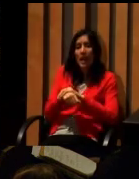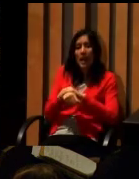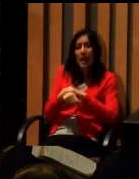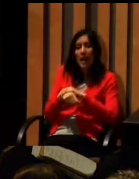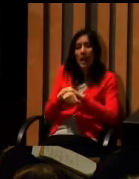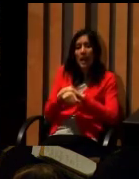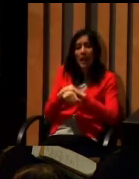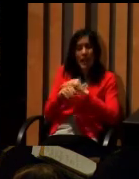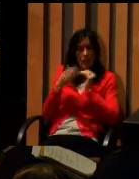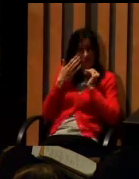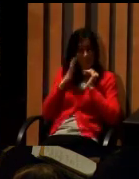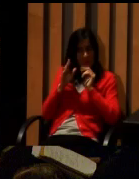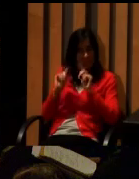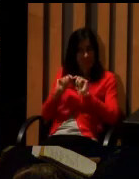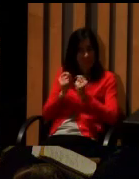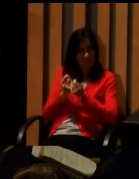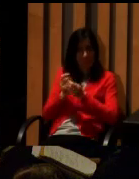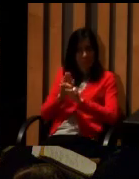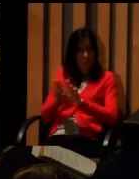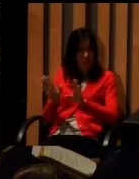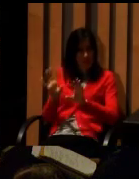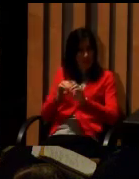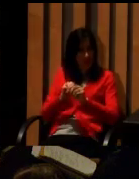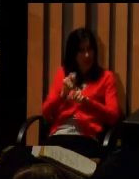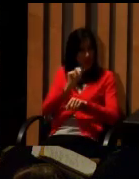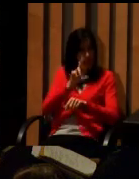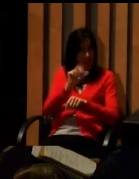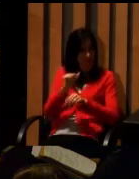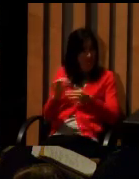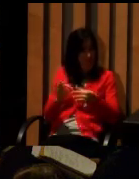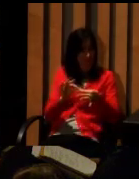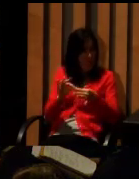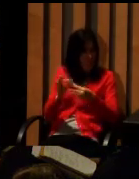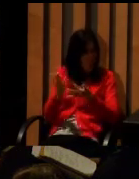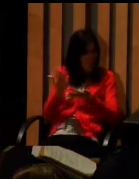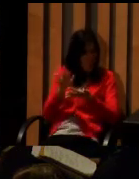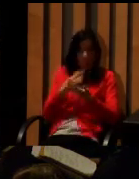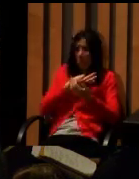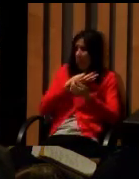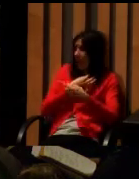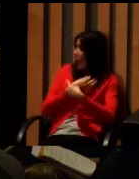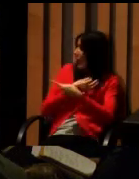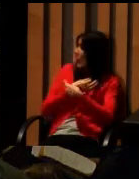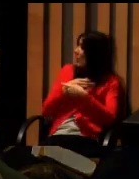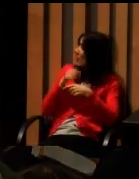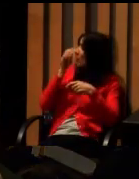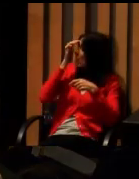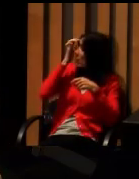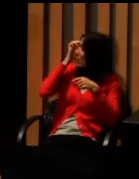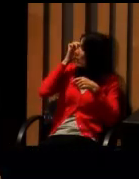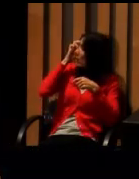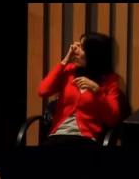stopped their involvement with that or not, but I'd like to know if any of the panelists do know.